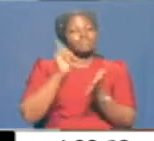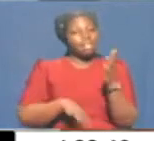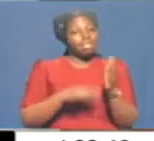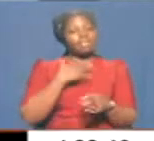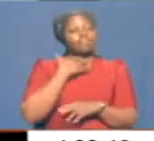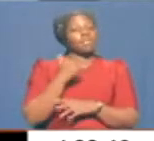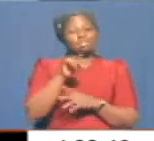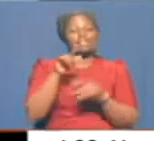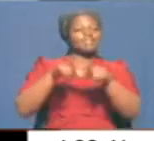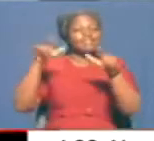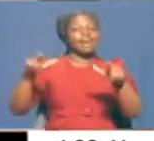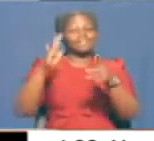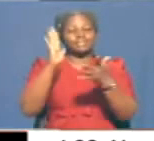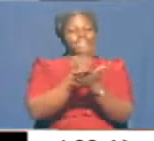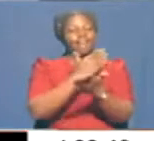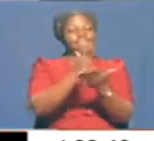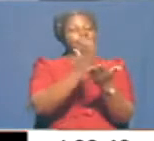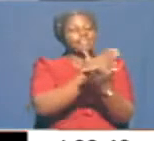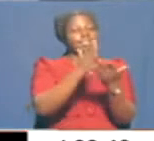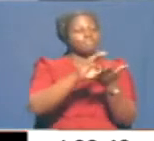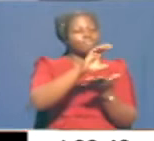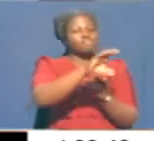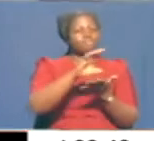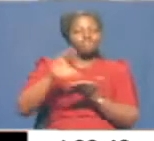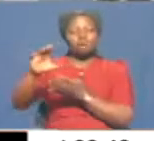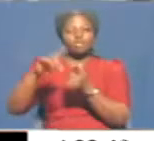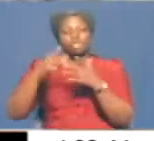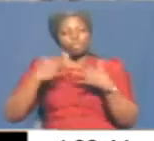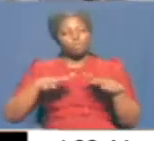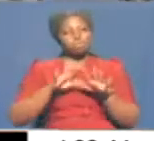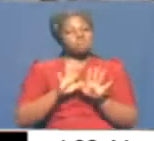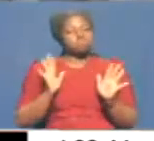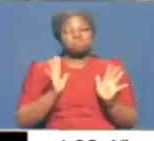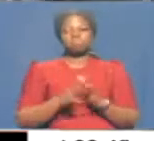part of the land subdivided and allocated to them.